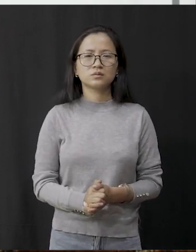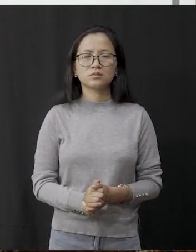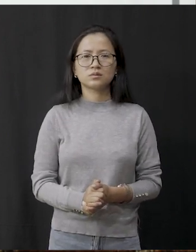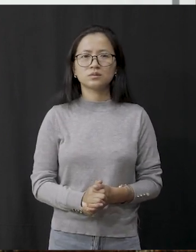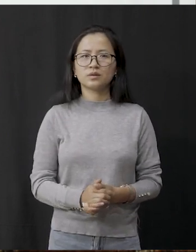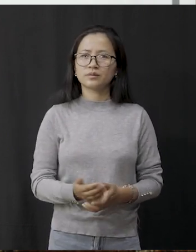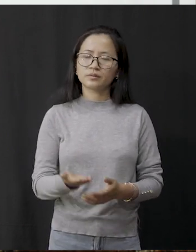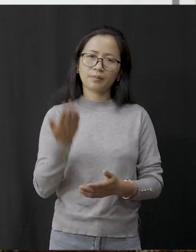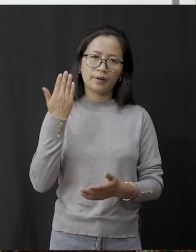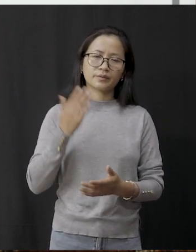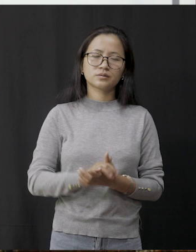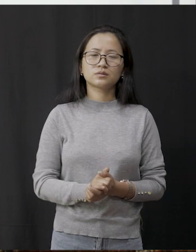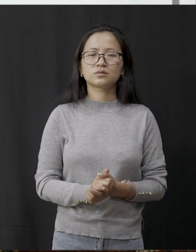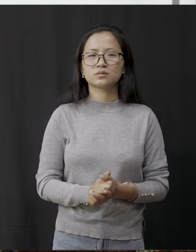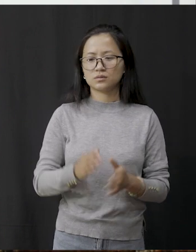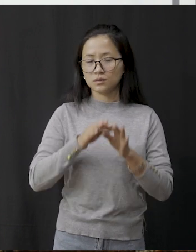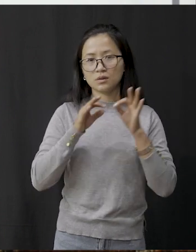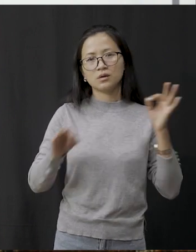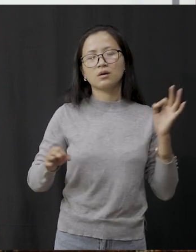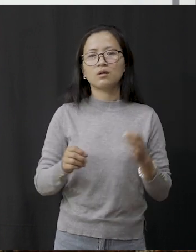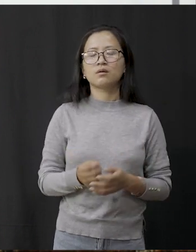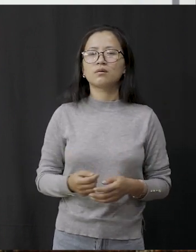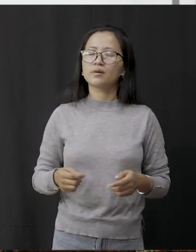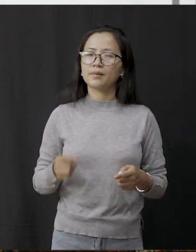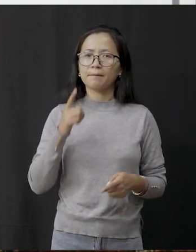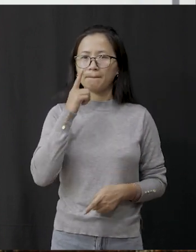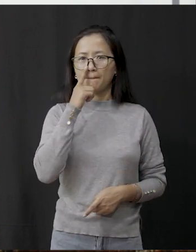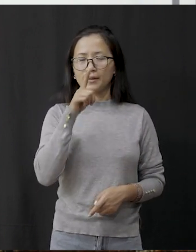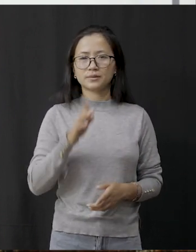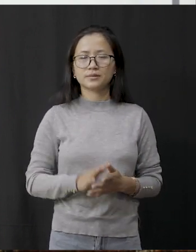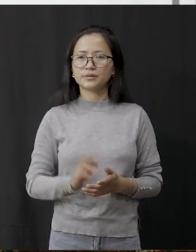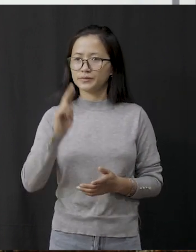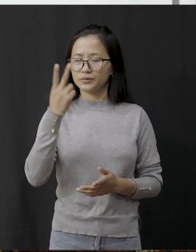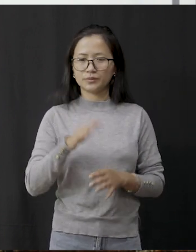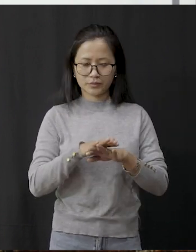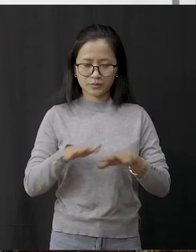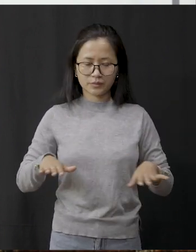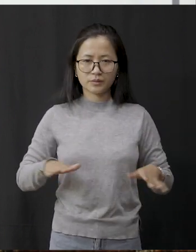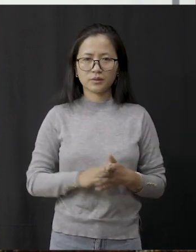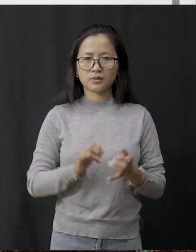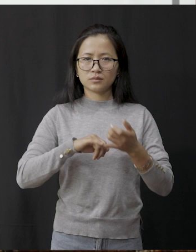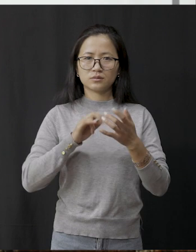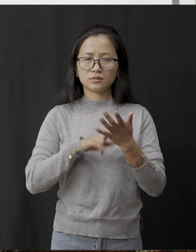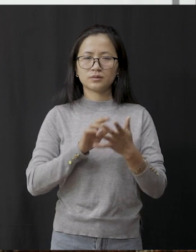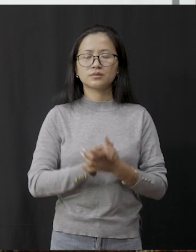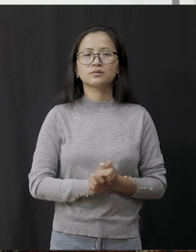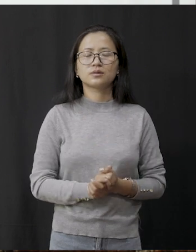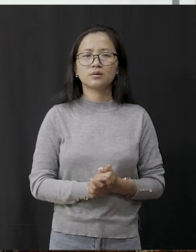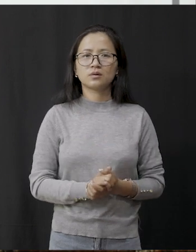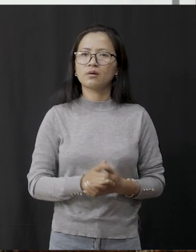let's get back to the story where we started. A mother, two children, that is Santi and Moi, and the father